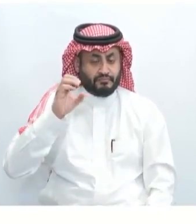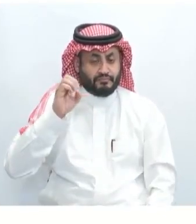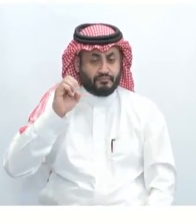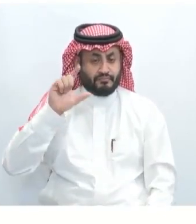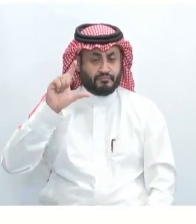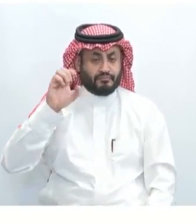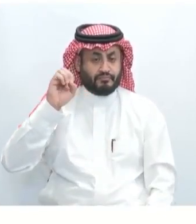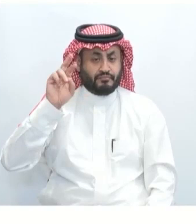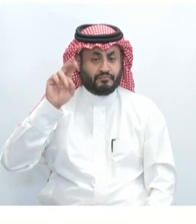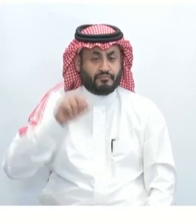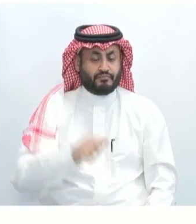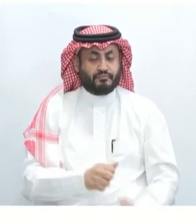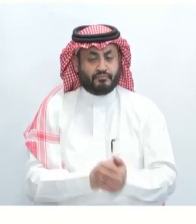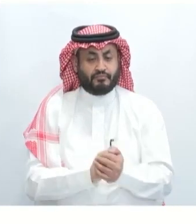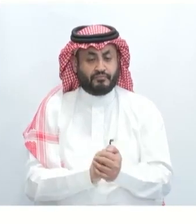color